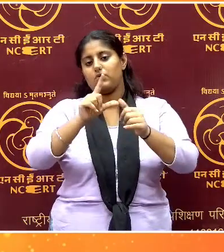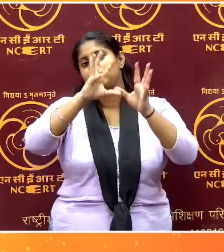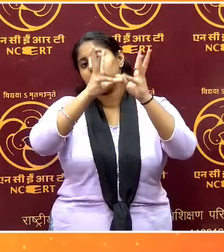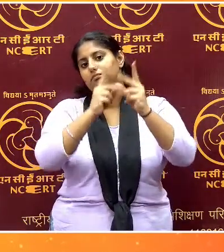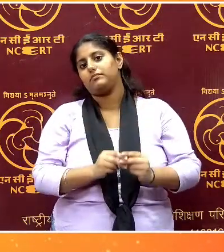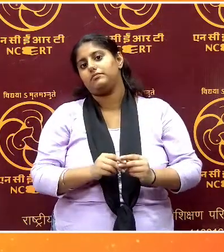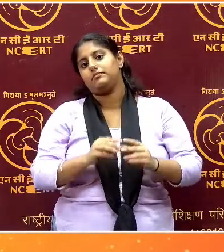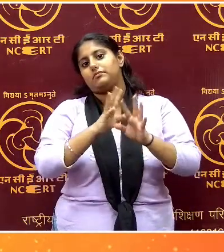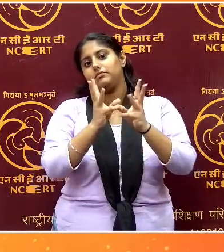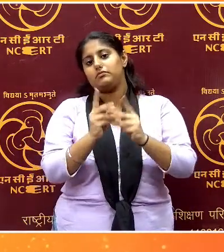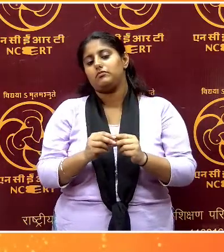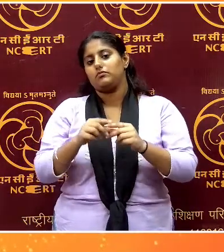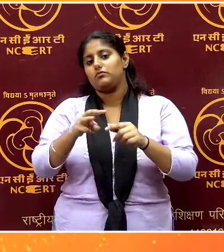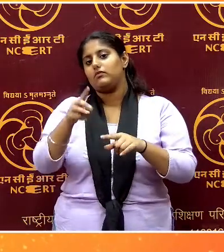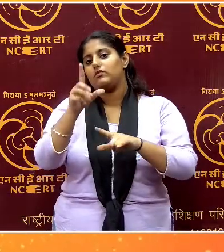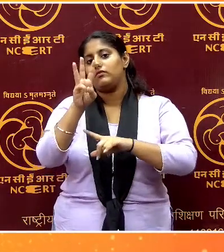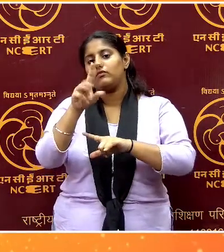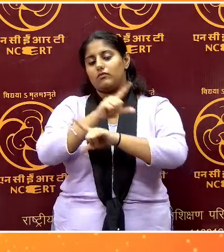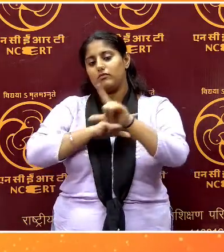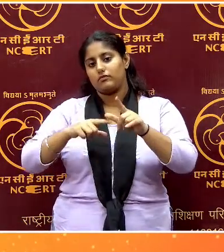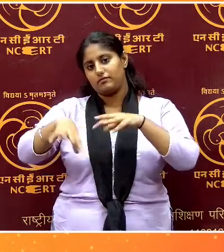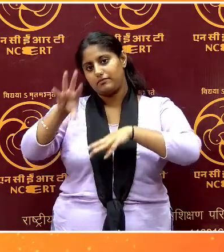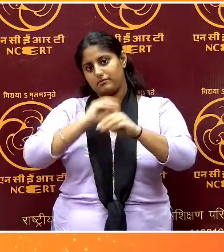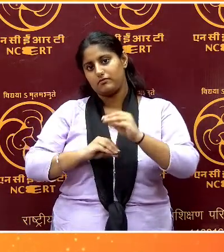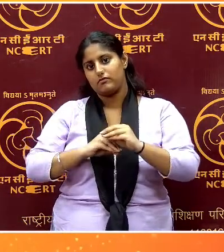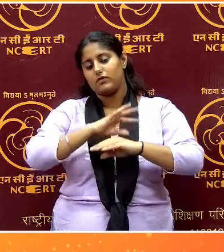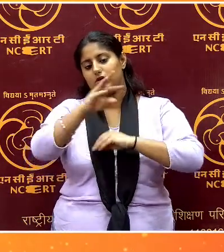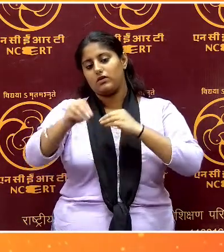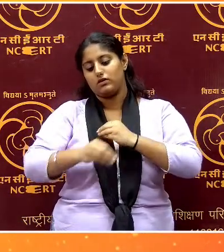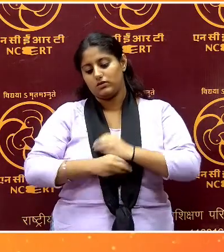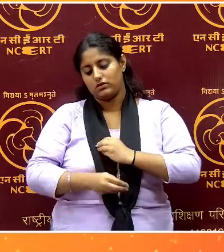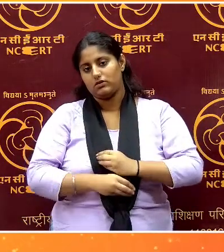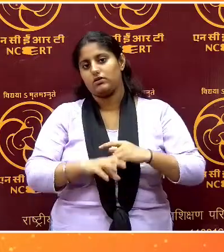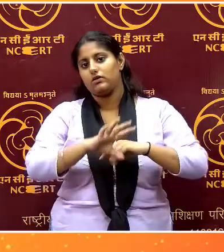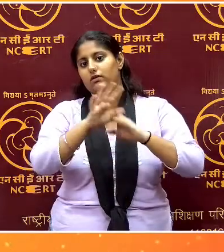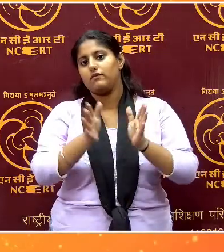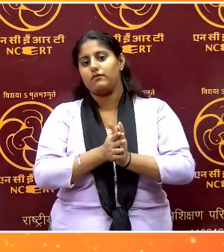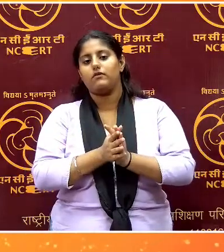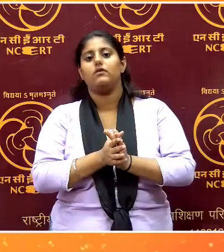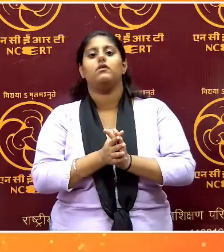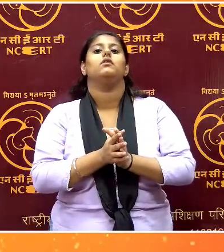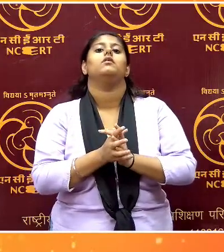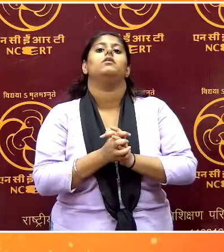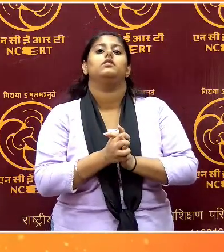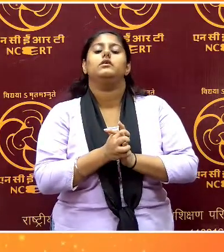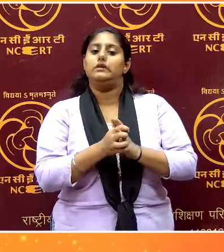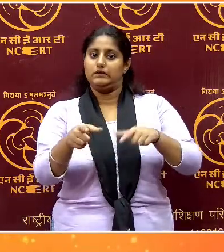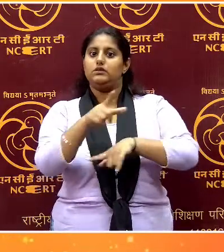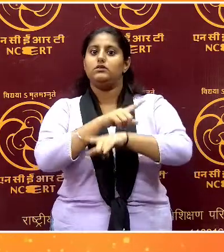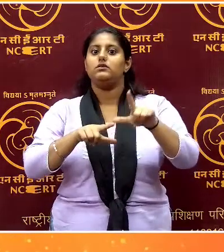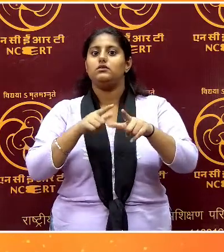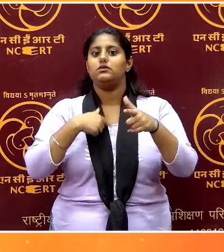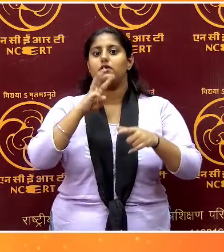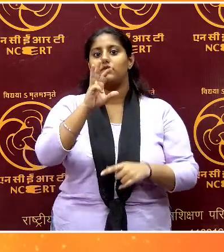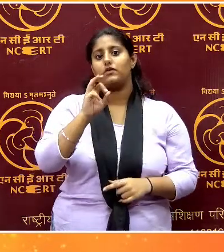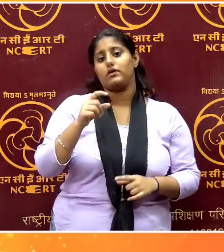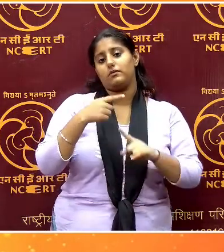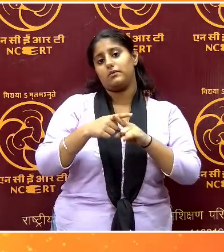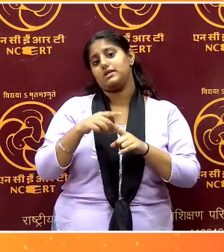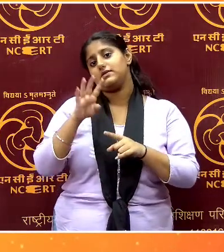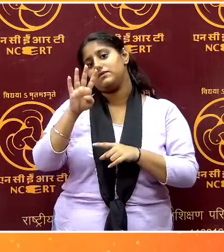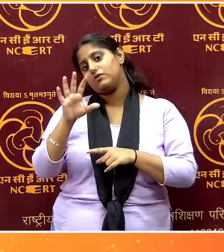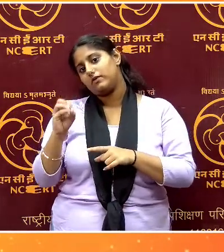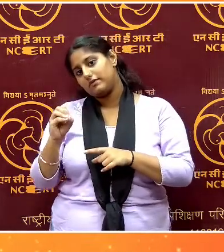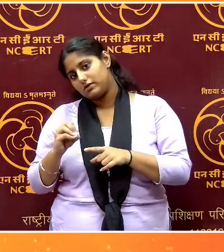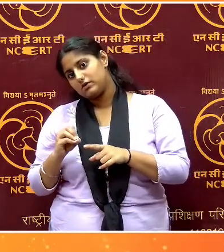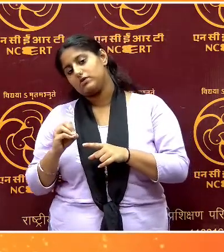So, this is the third language. So, we have to add all the numbers against these languages. 300 plus